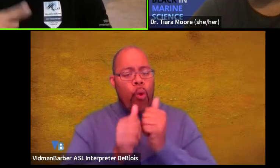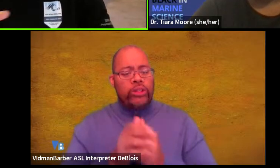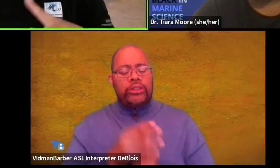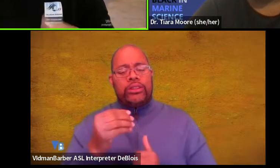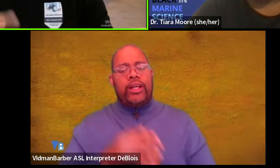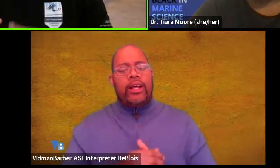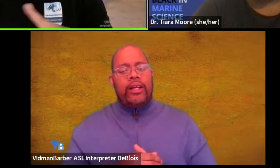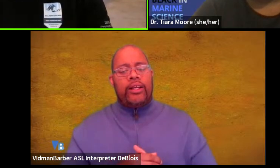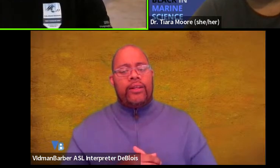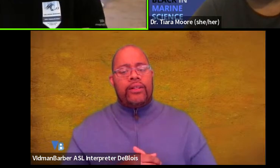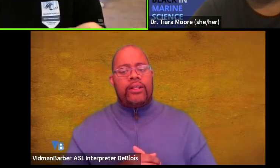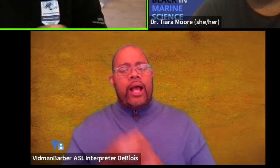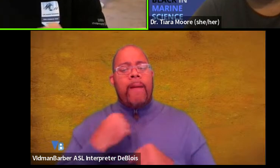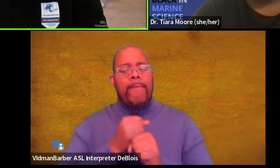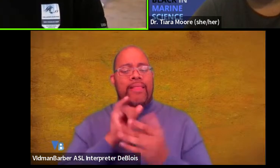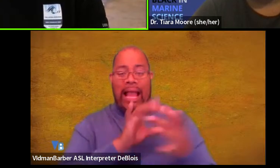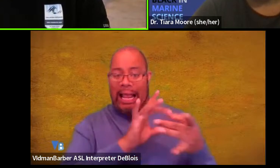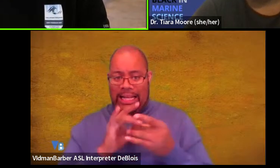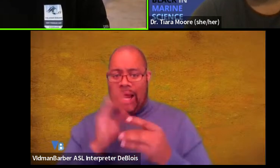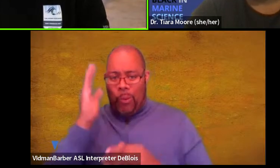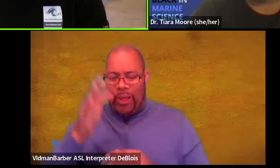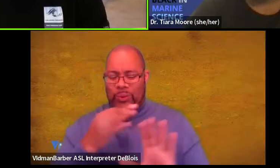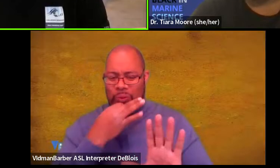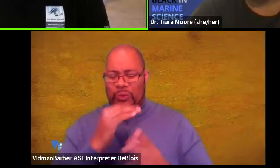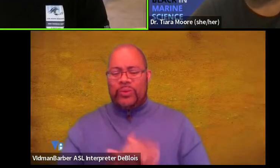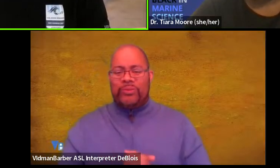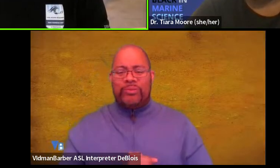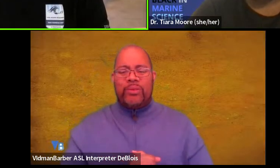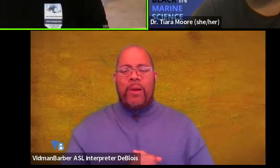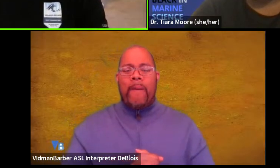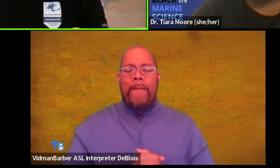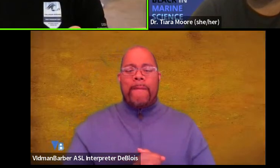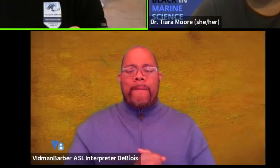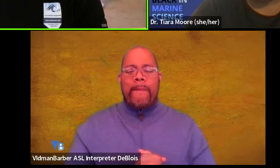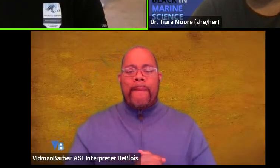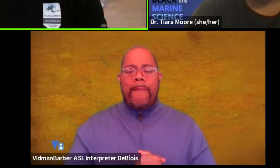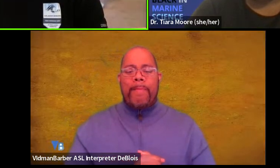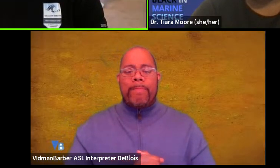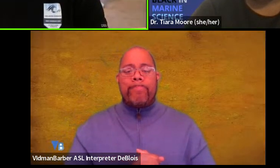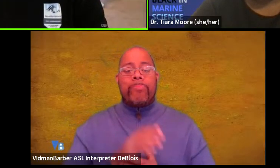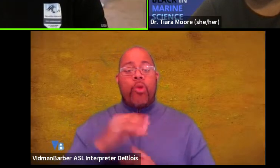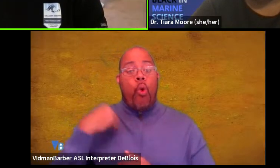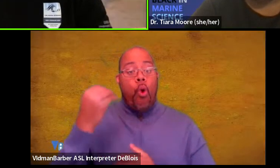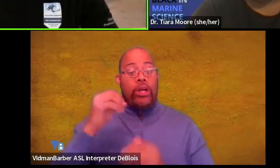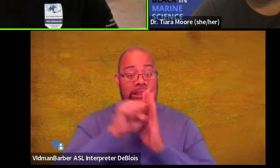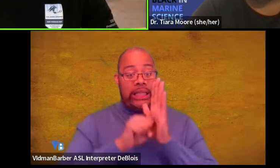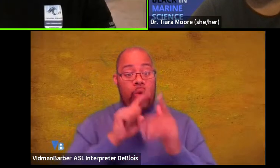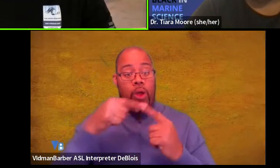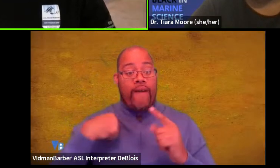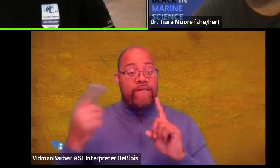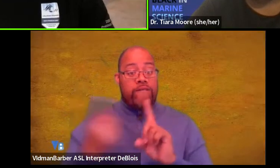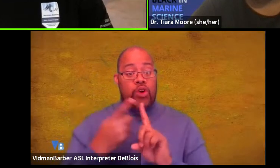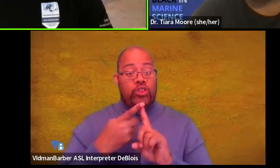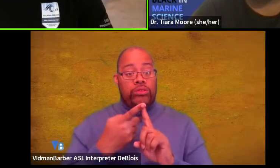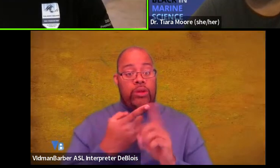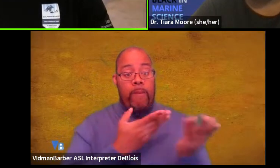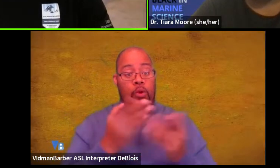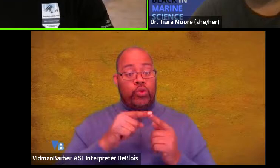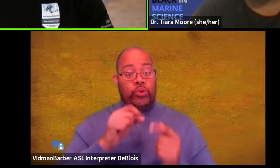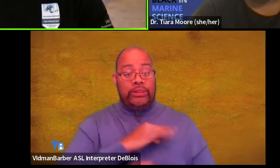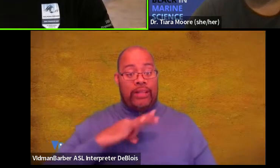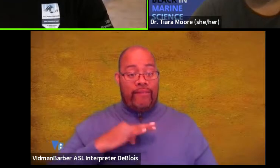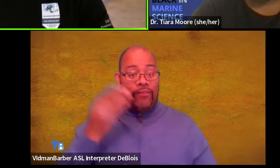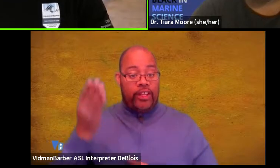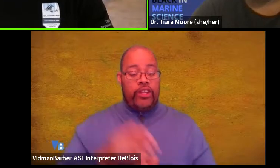And I'll connect the dots really quickly, because at Oregon State, when I was first brought onto the